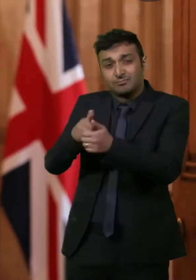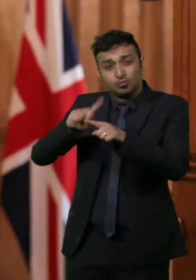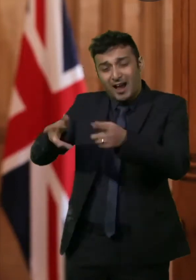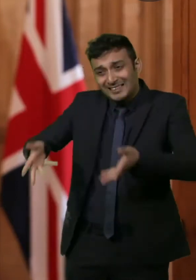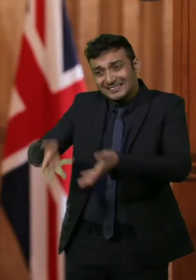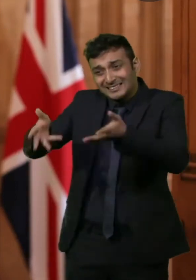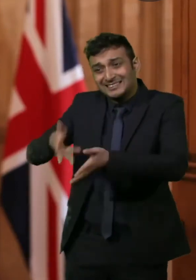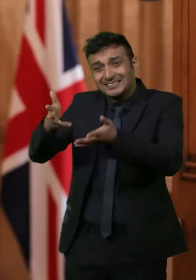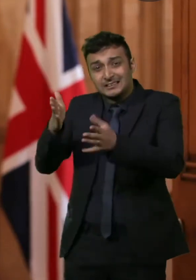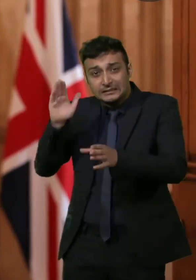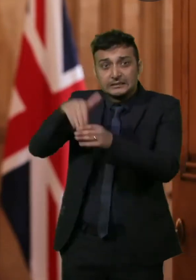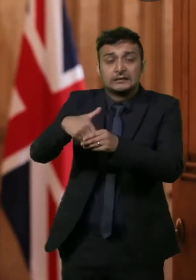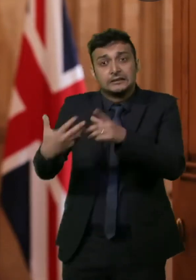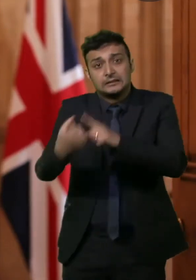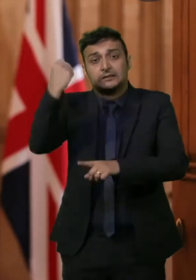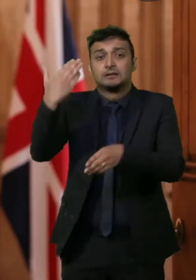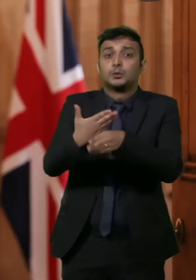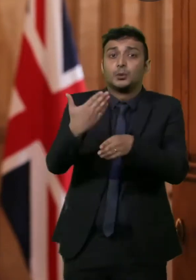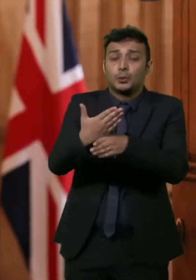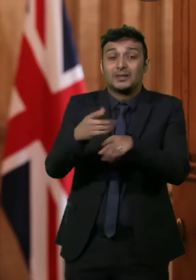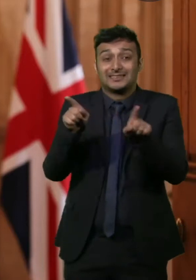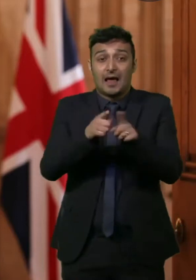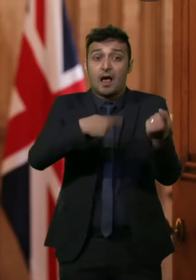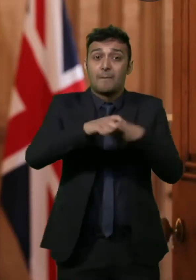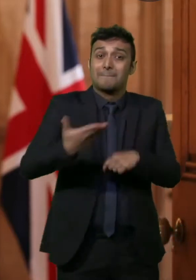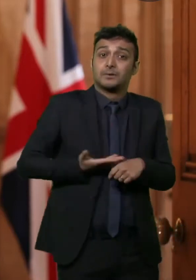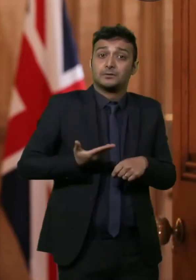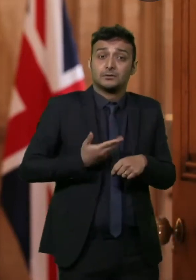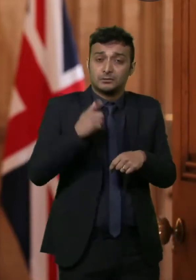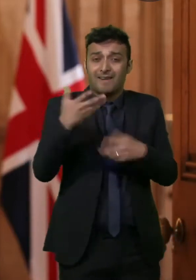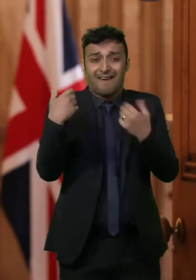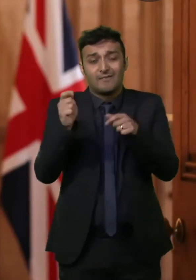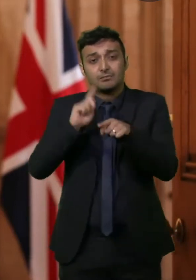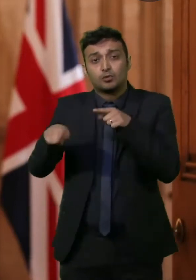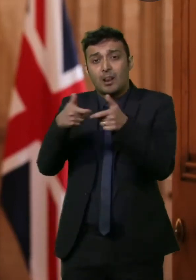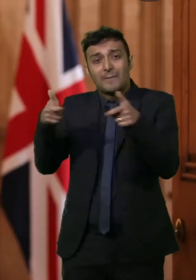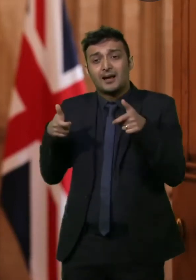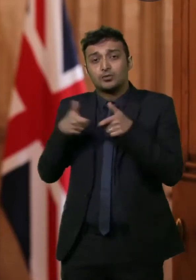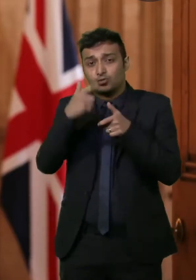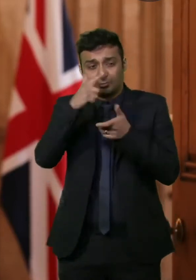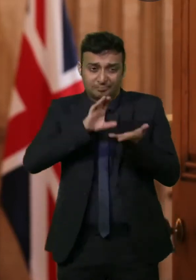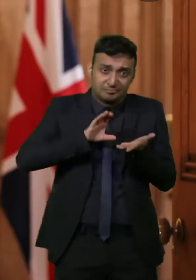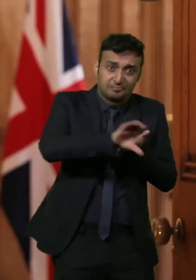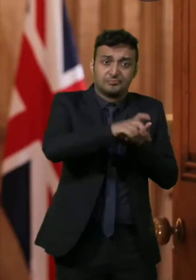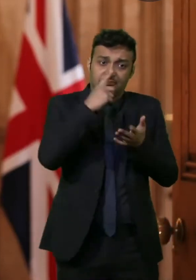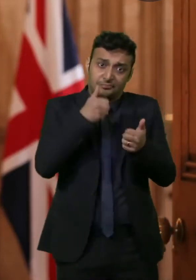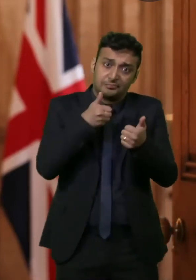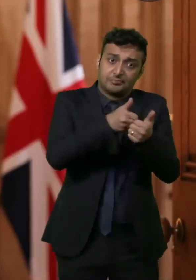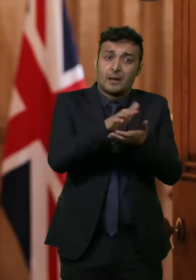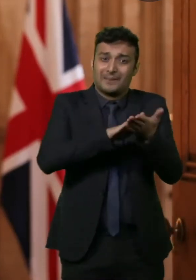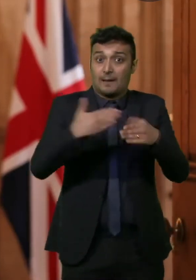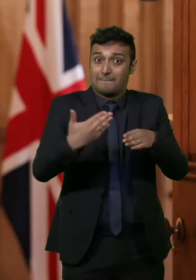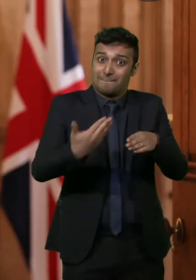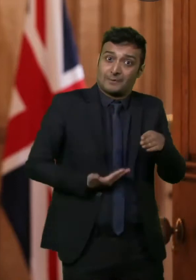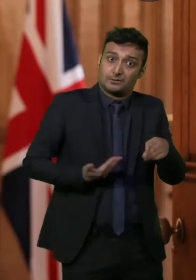with special packages to enable them to take on young people. This is going to continue to be a tough time